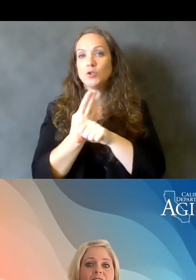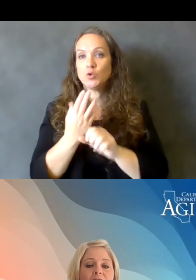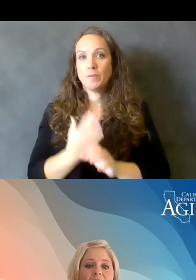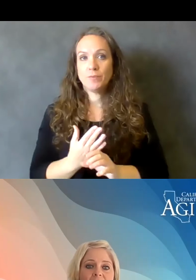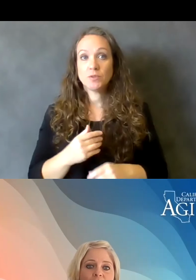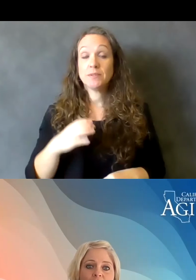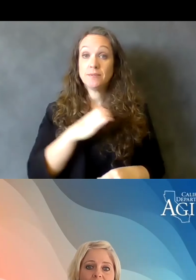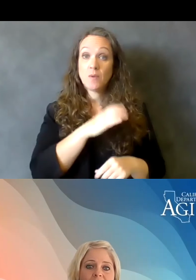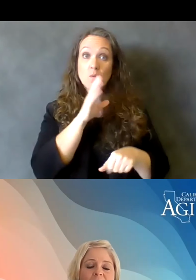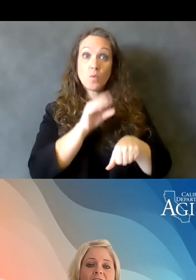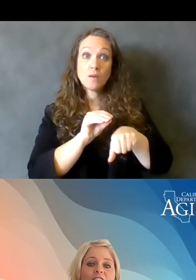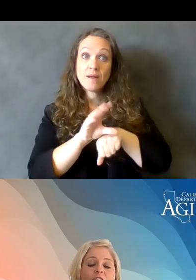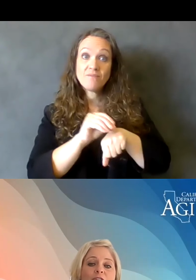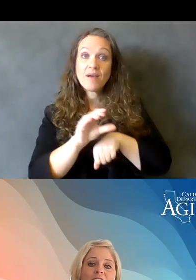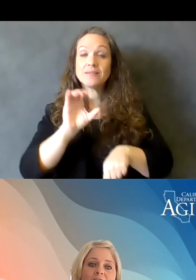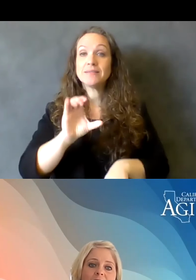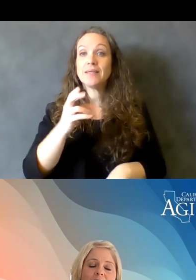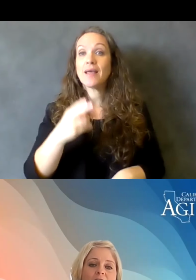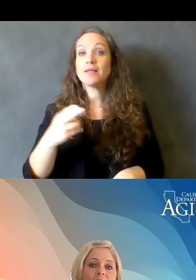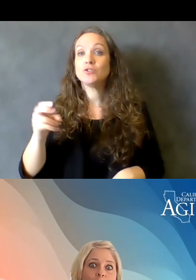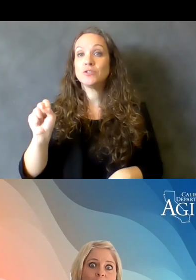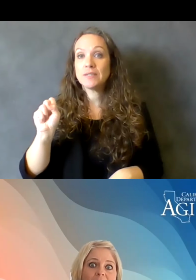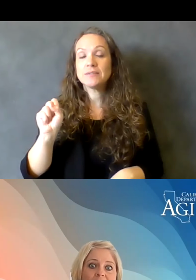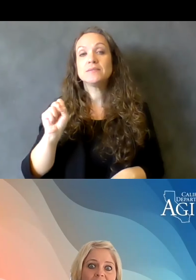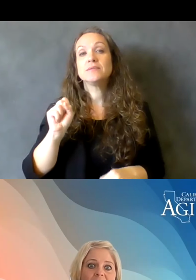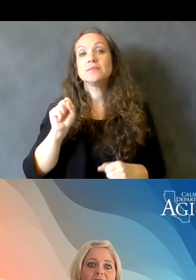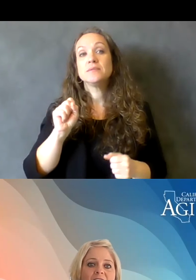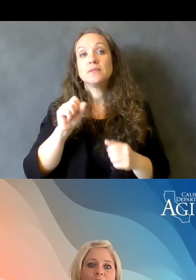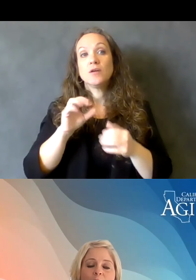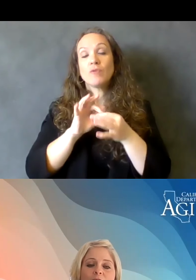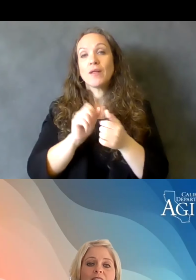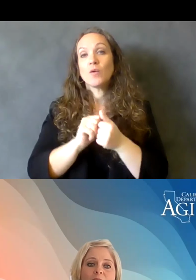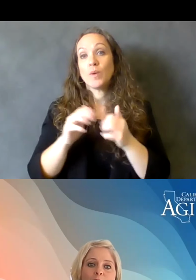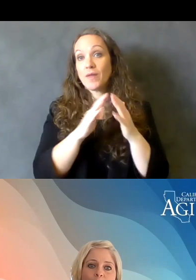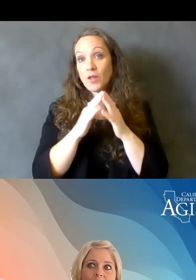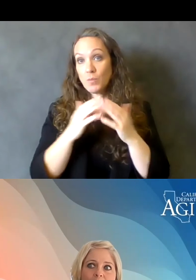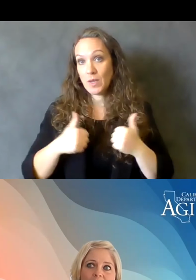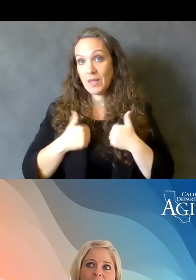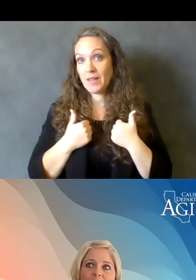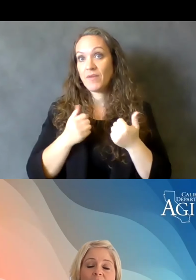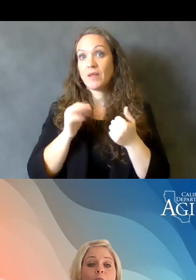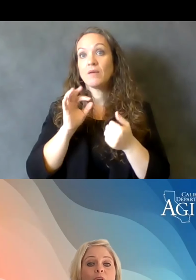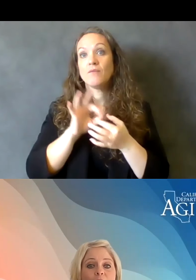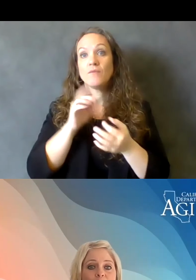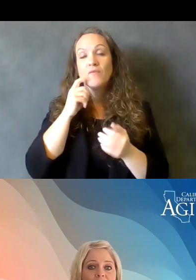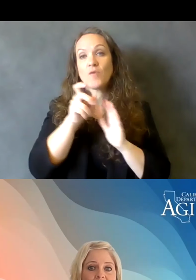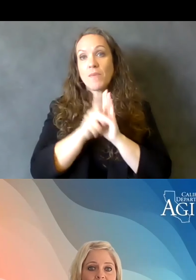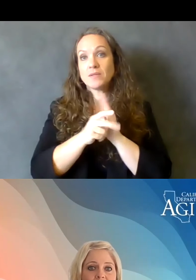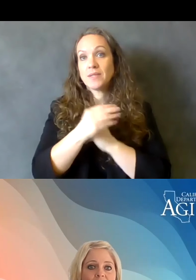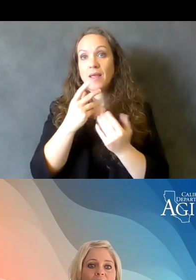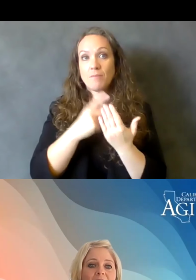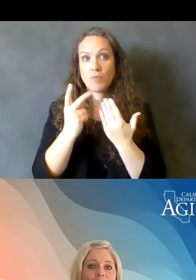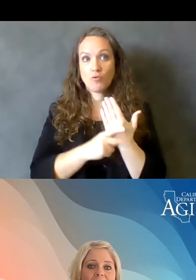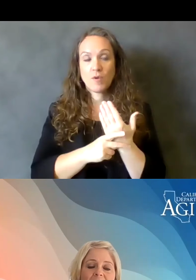advise CHHS and other state entities on community living and policies and programs. We also